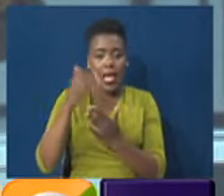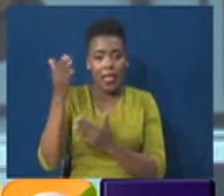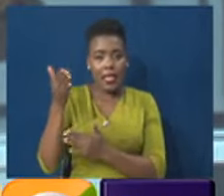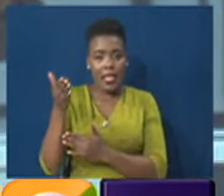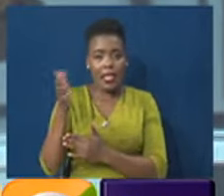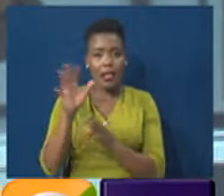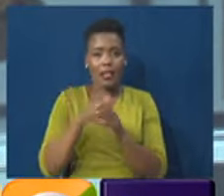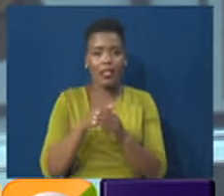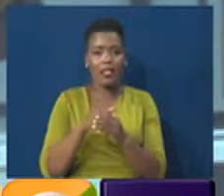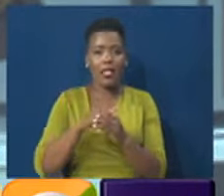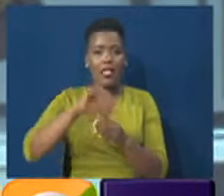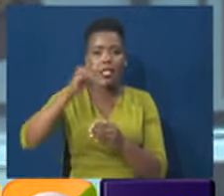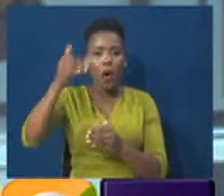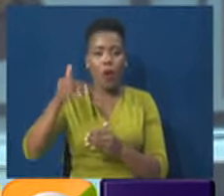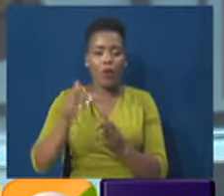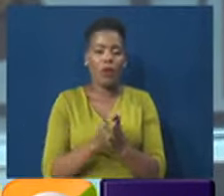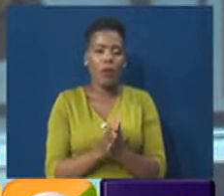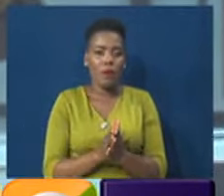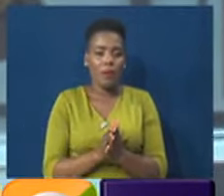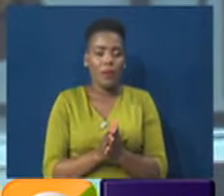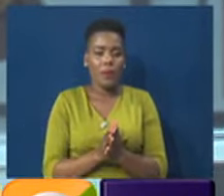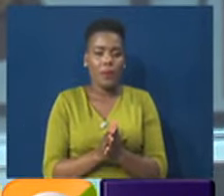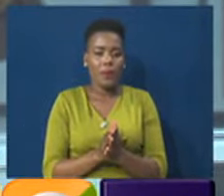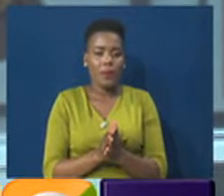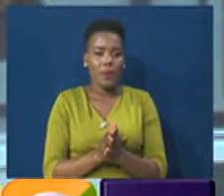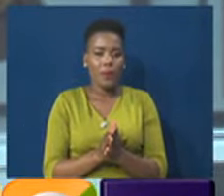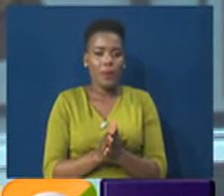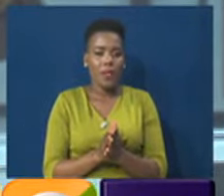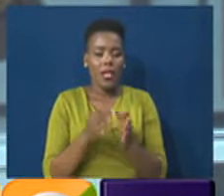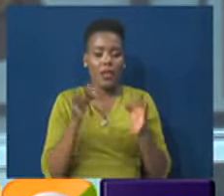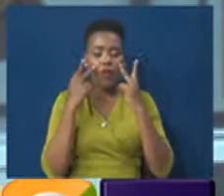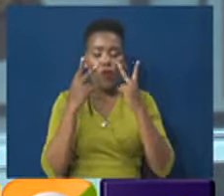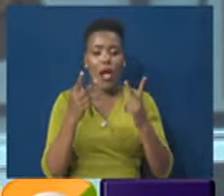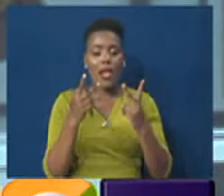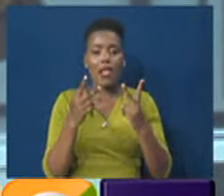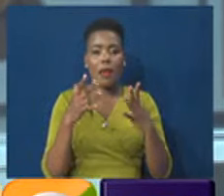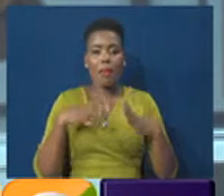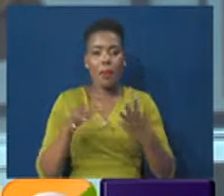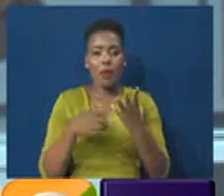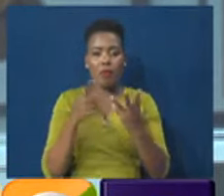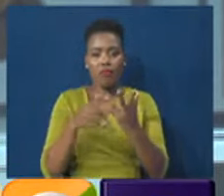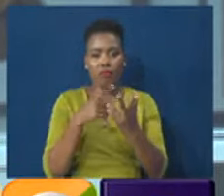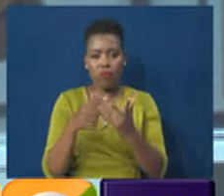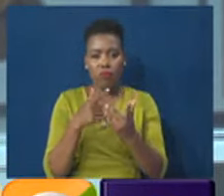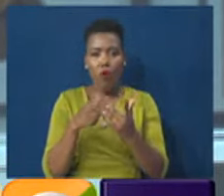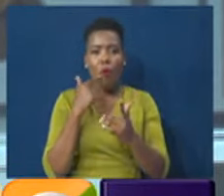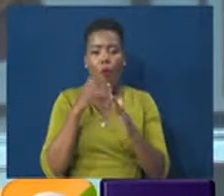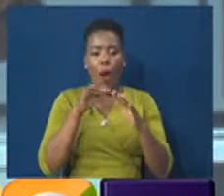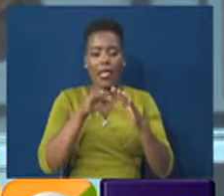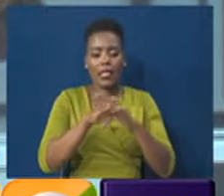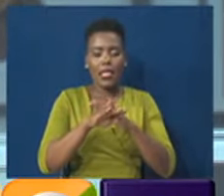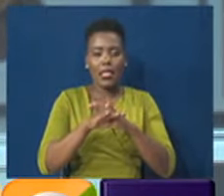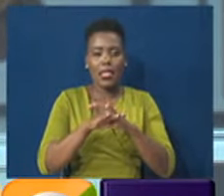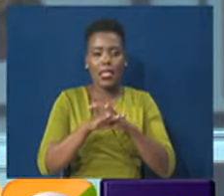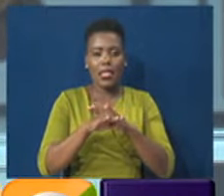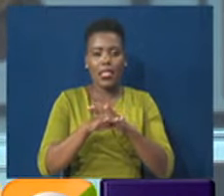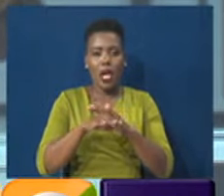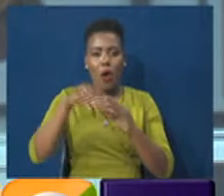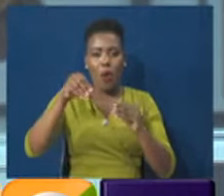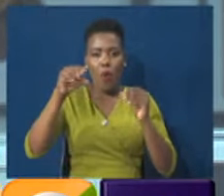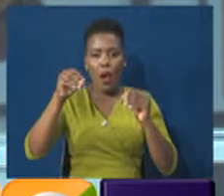is in the cities and in towns. No. If we look at the population of Kenyans who access packeted